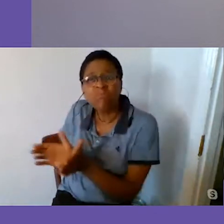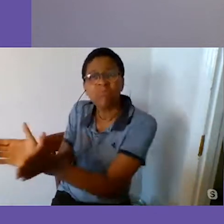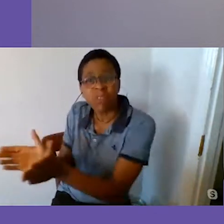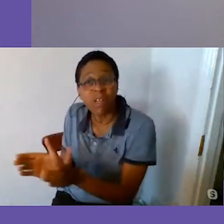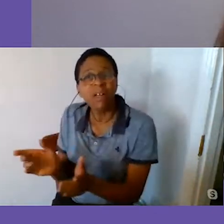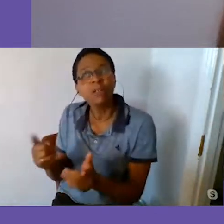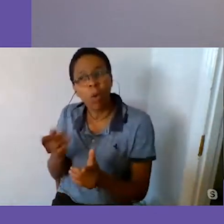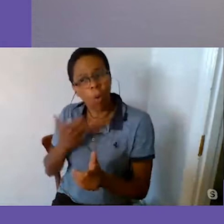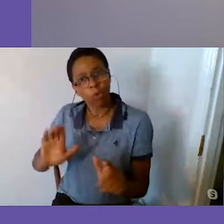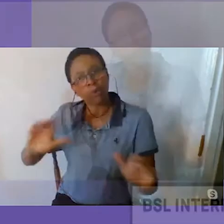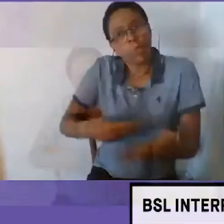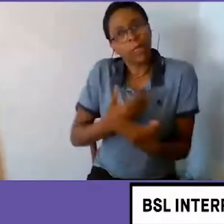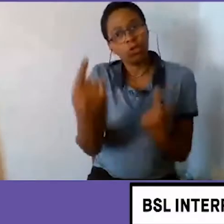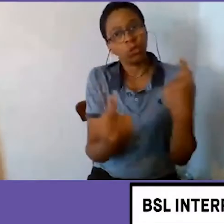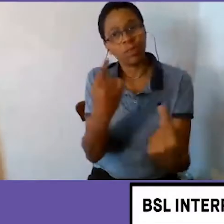the discussion. Okay.